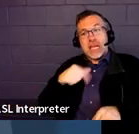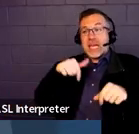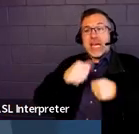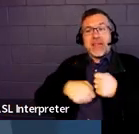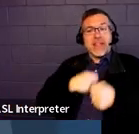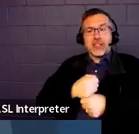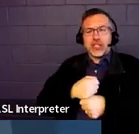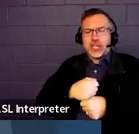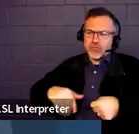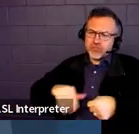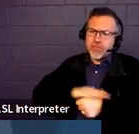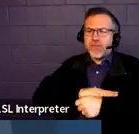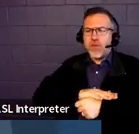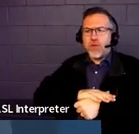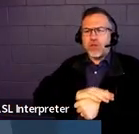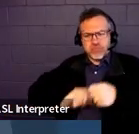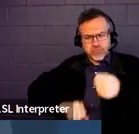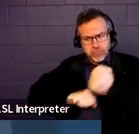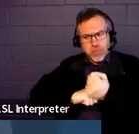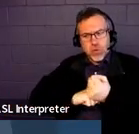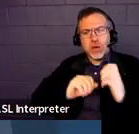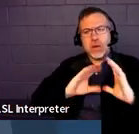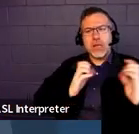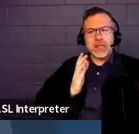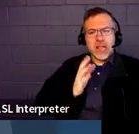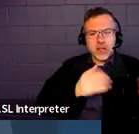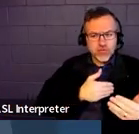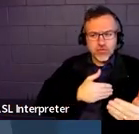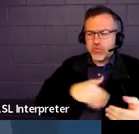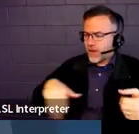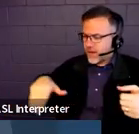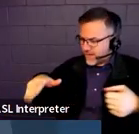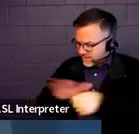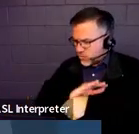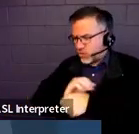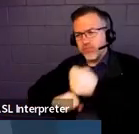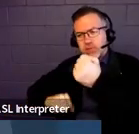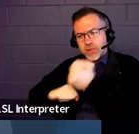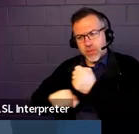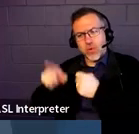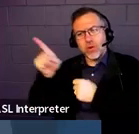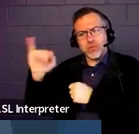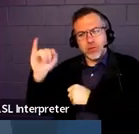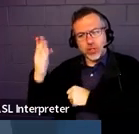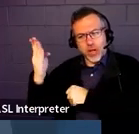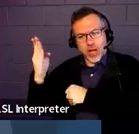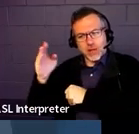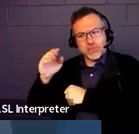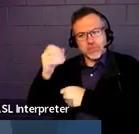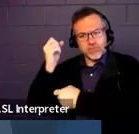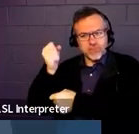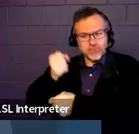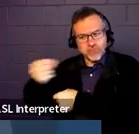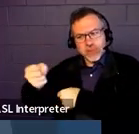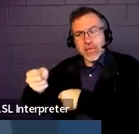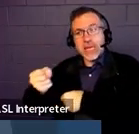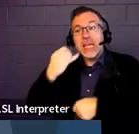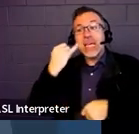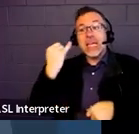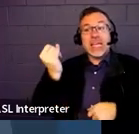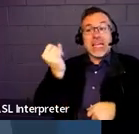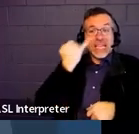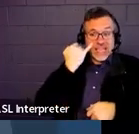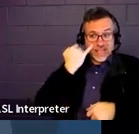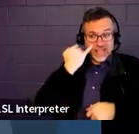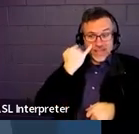Fully supported in the classroom and fully supported at the job site. If we can take that support away from school and just have